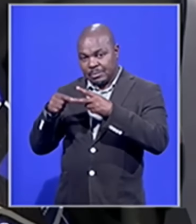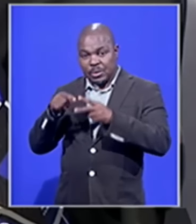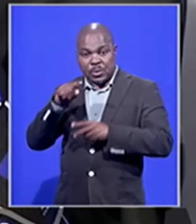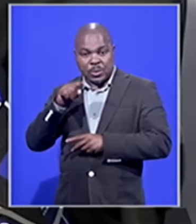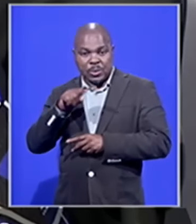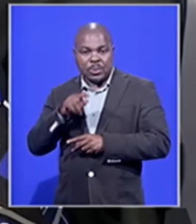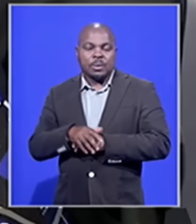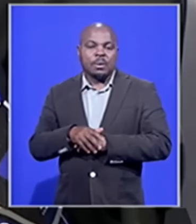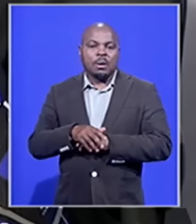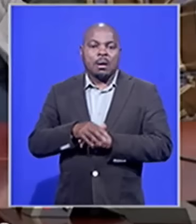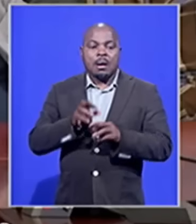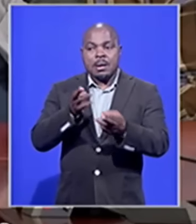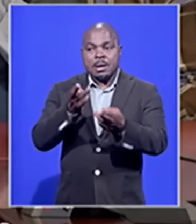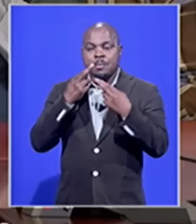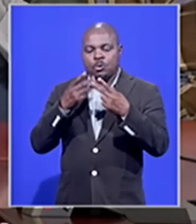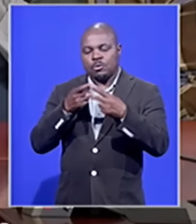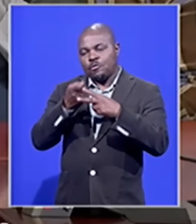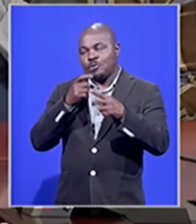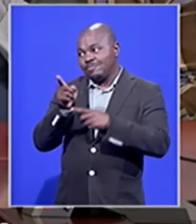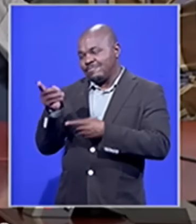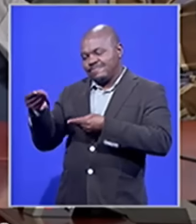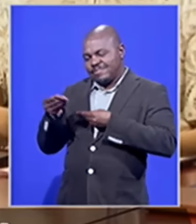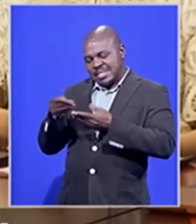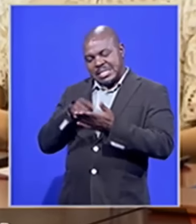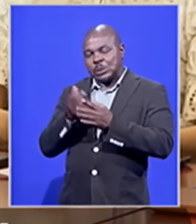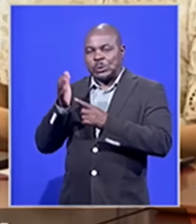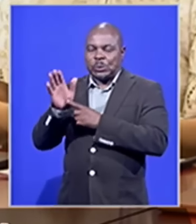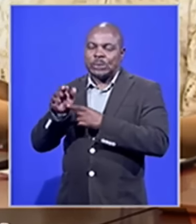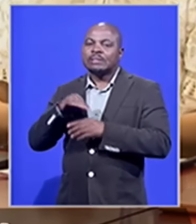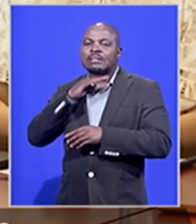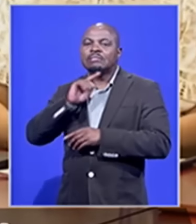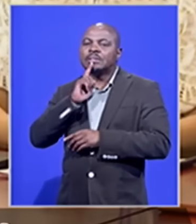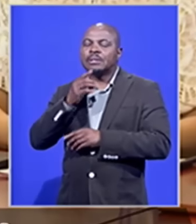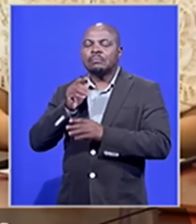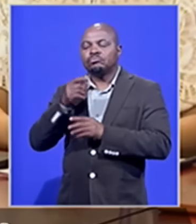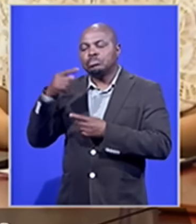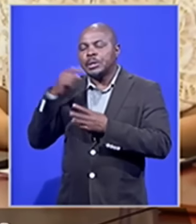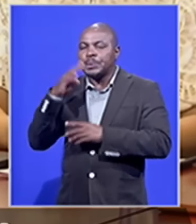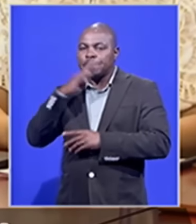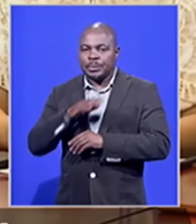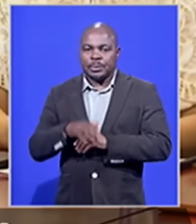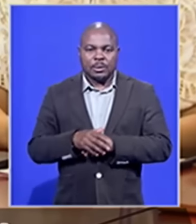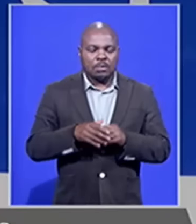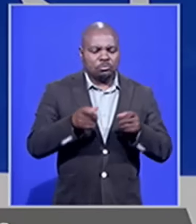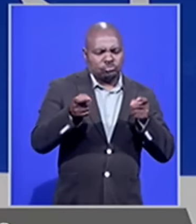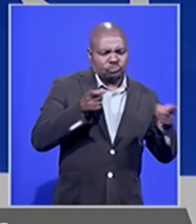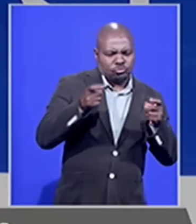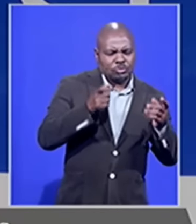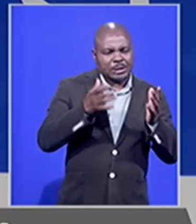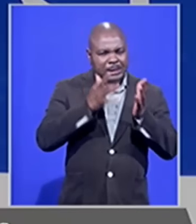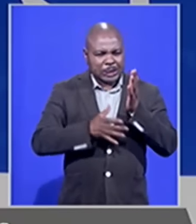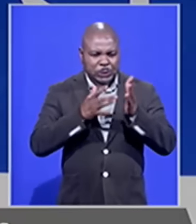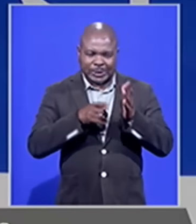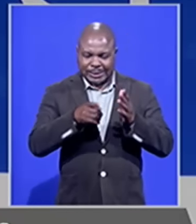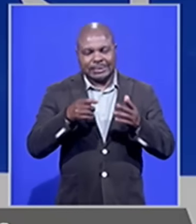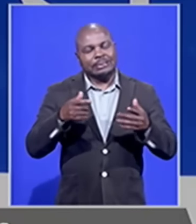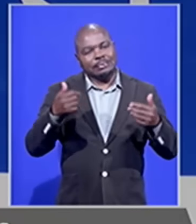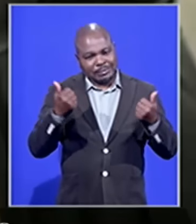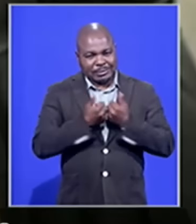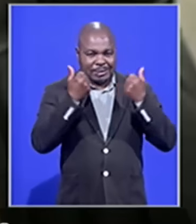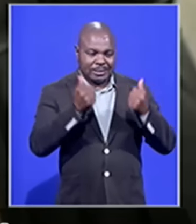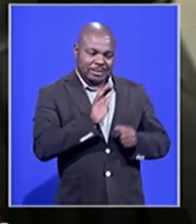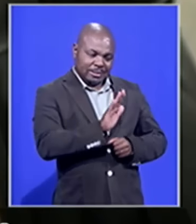the reports submitted. Taolo ya dikolo tsa marangrang e ntse e le phepetso ho Umalusi. The